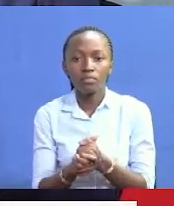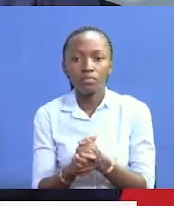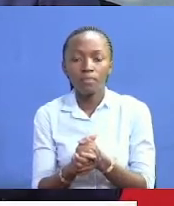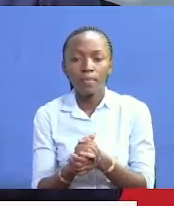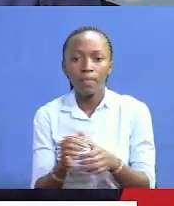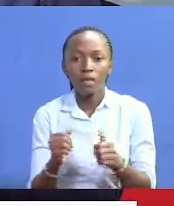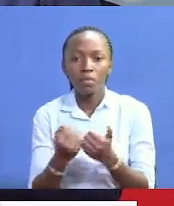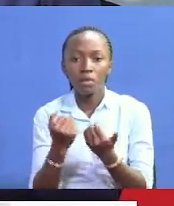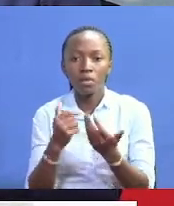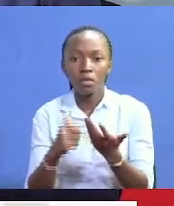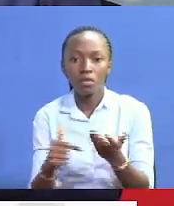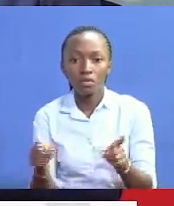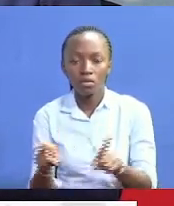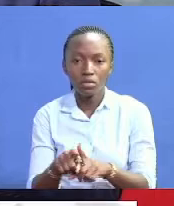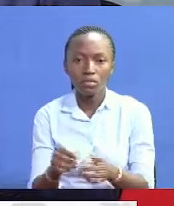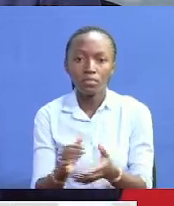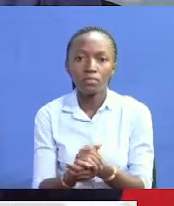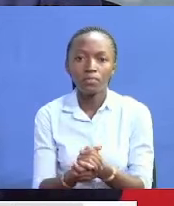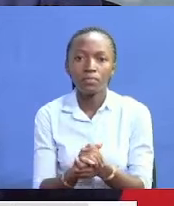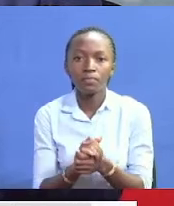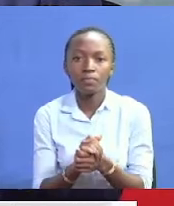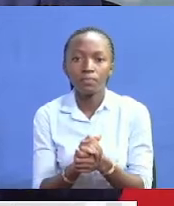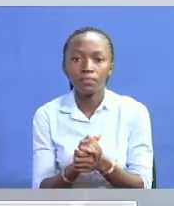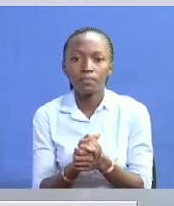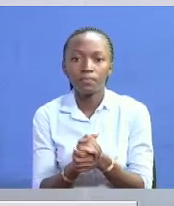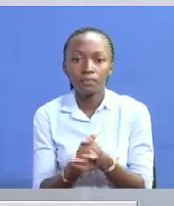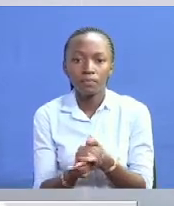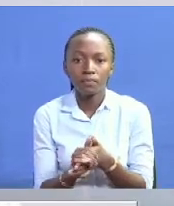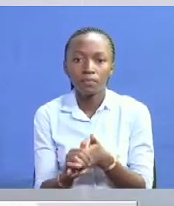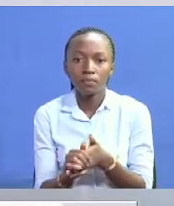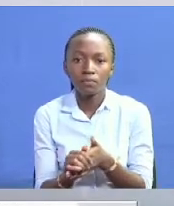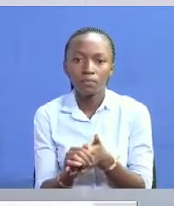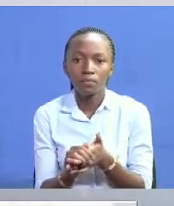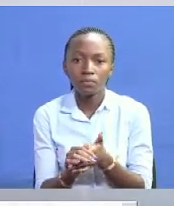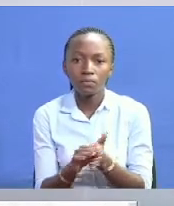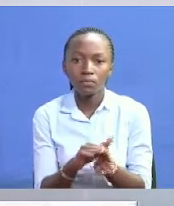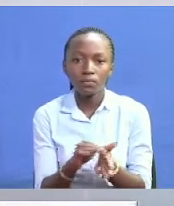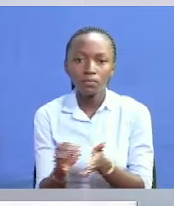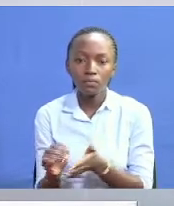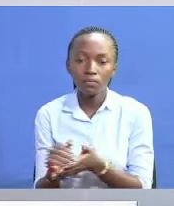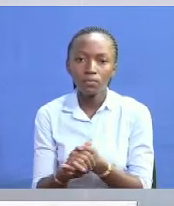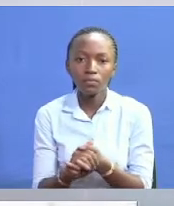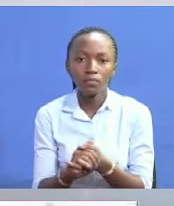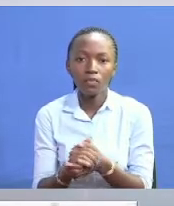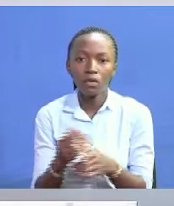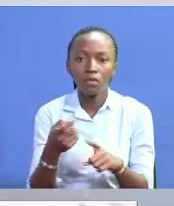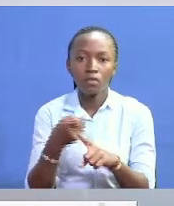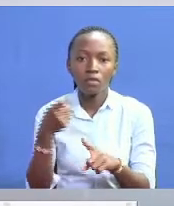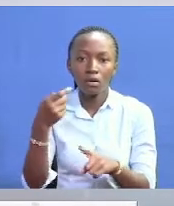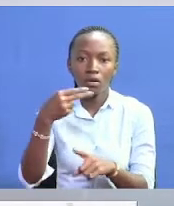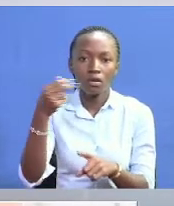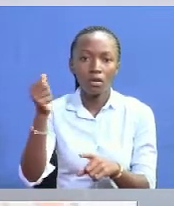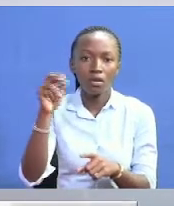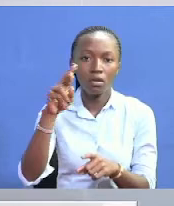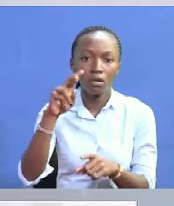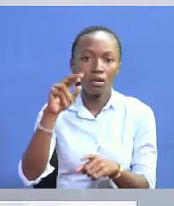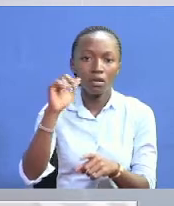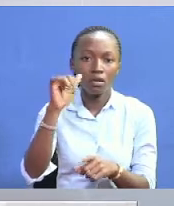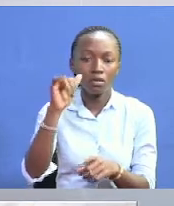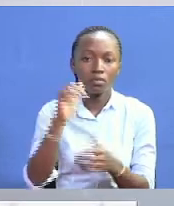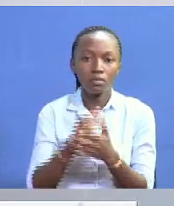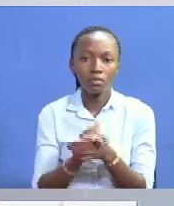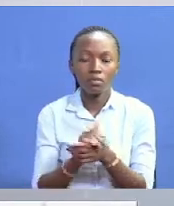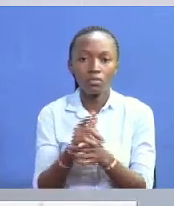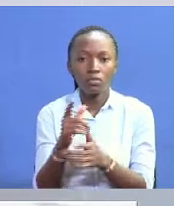is what is happening with the delegate system. All right. Now, let me get Harrison. What's your take? We are